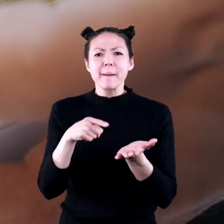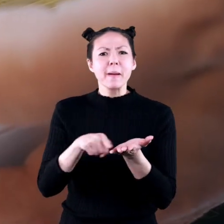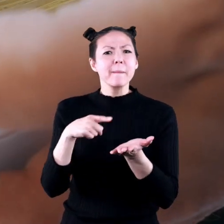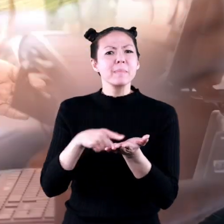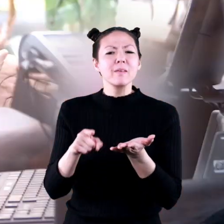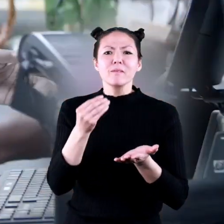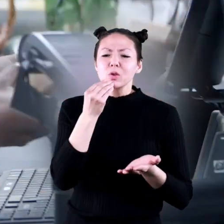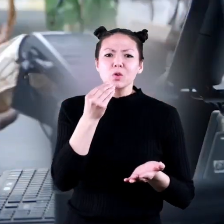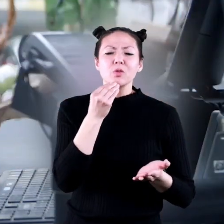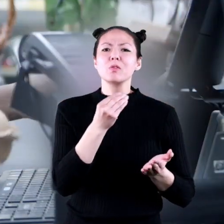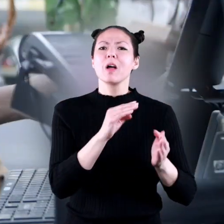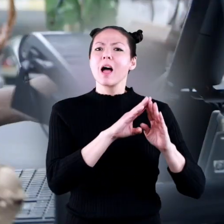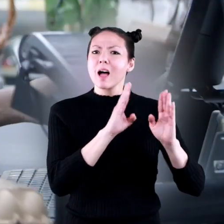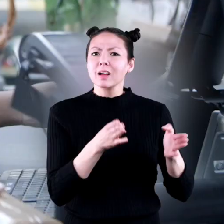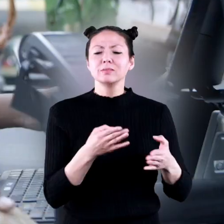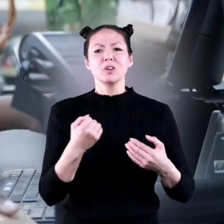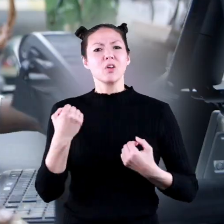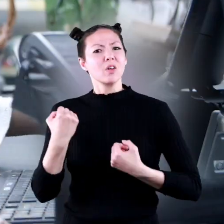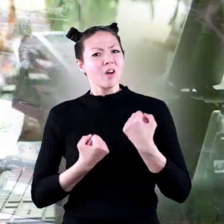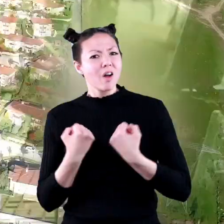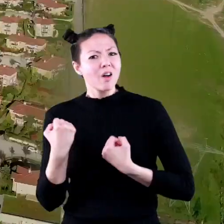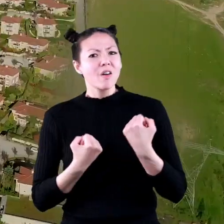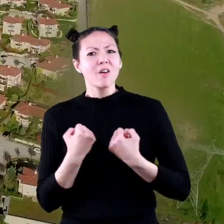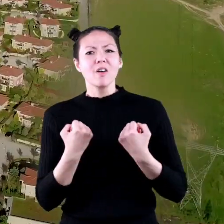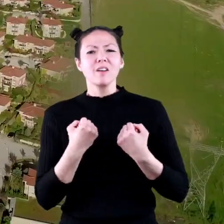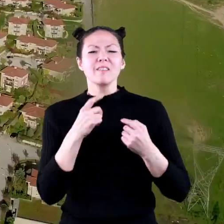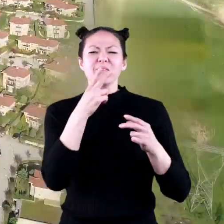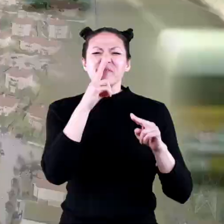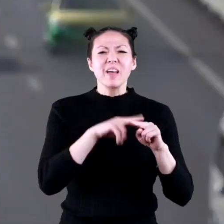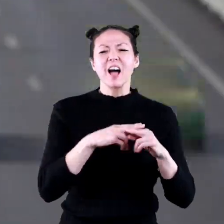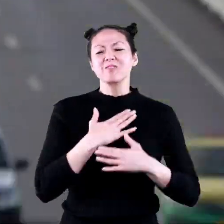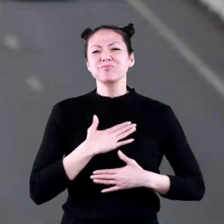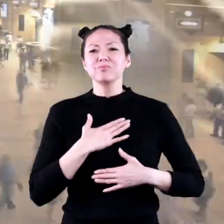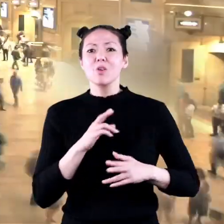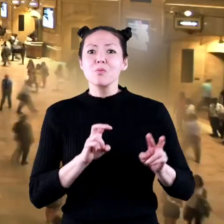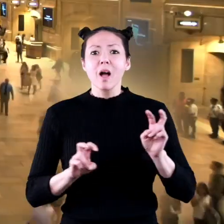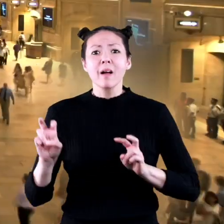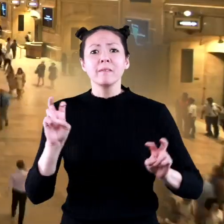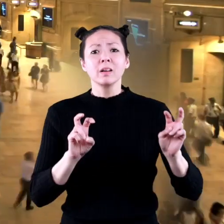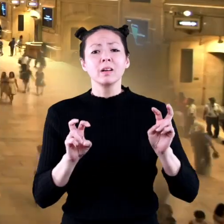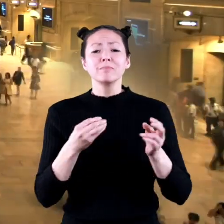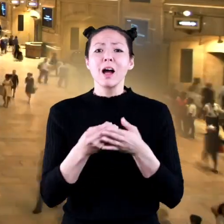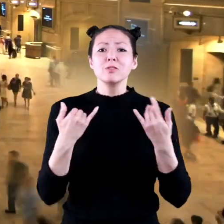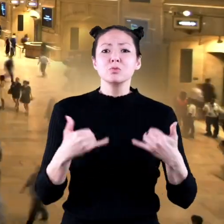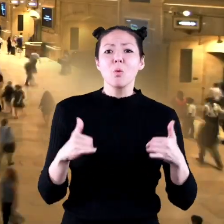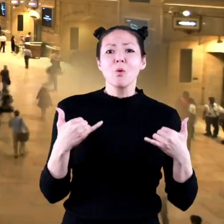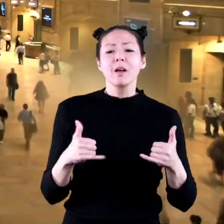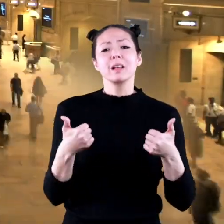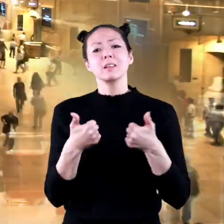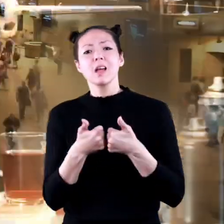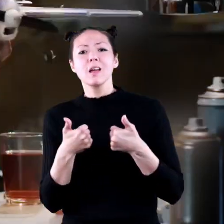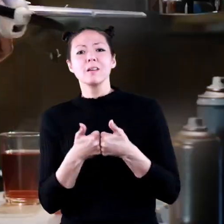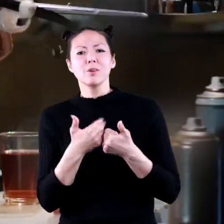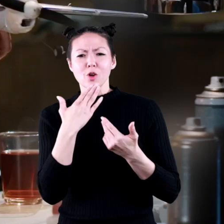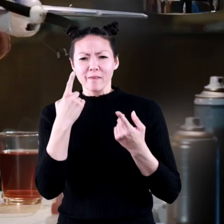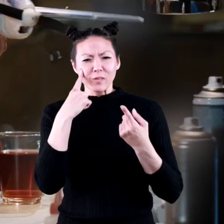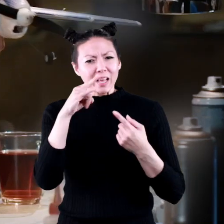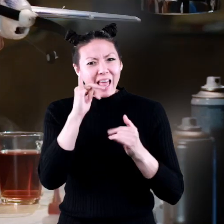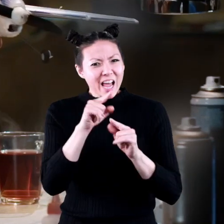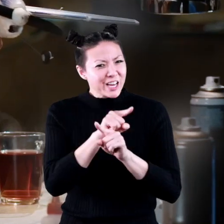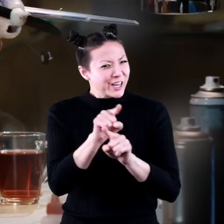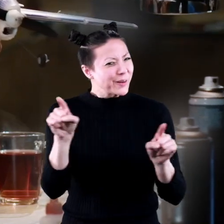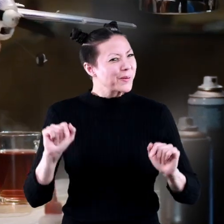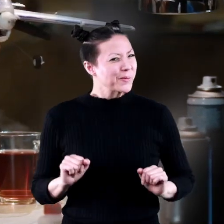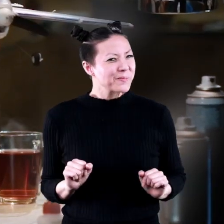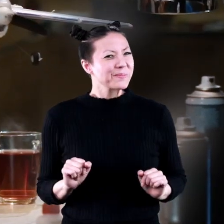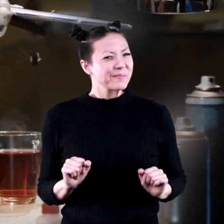to earn money to pay for things like food, housing, cars, and fun stuff like traveling and buying